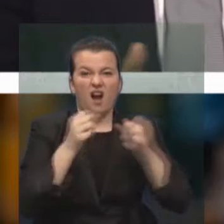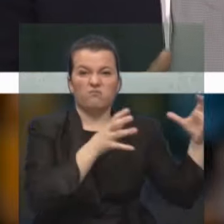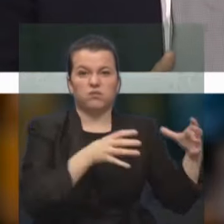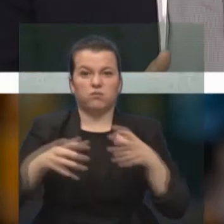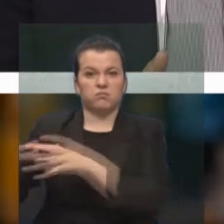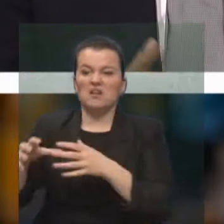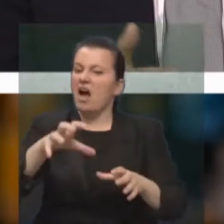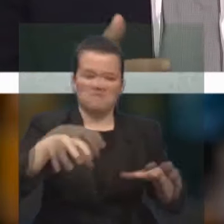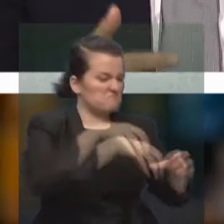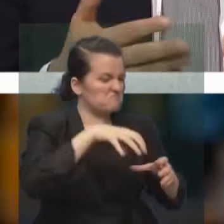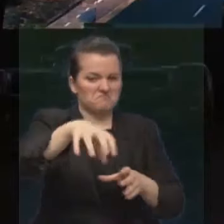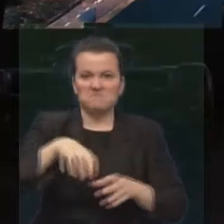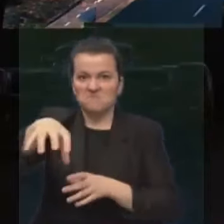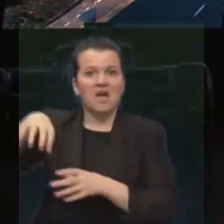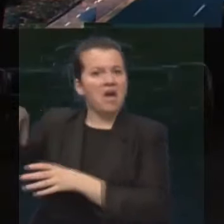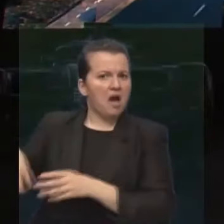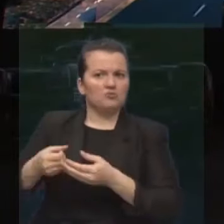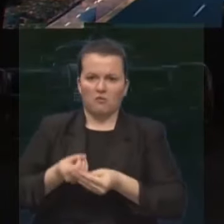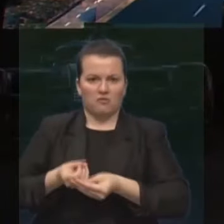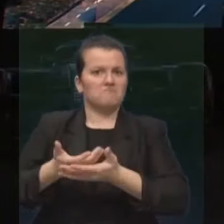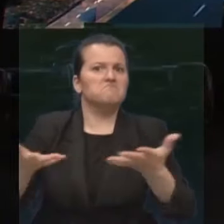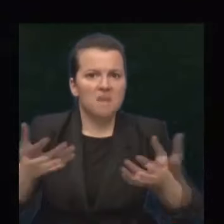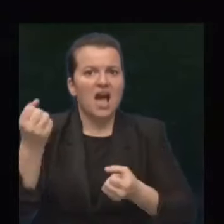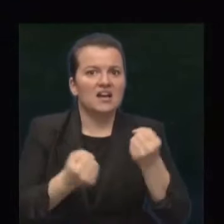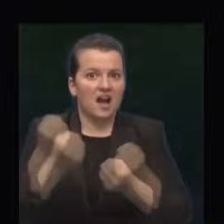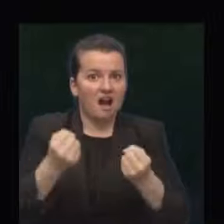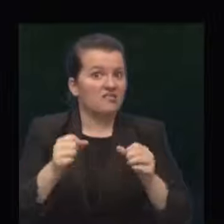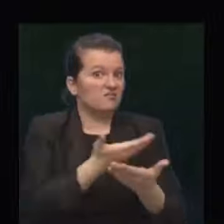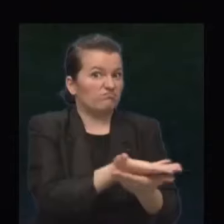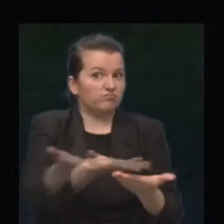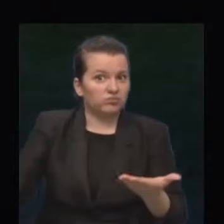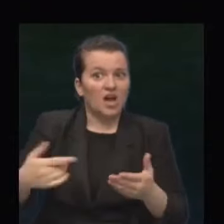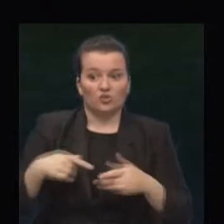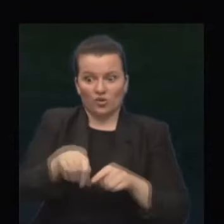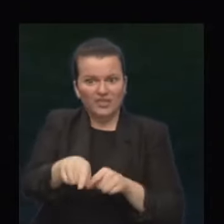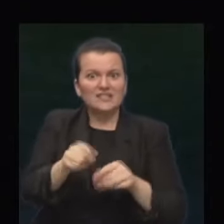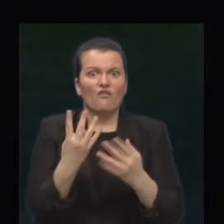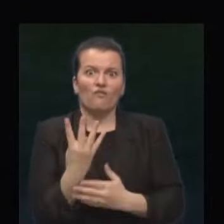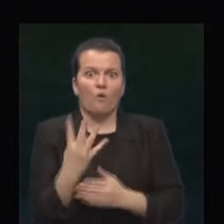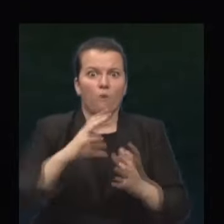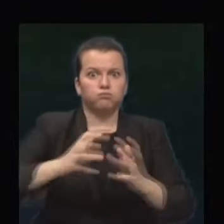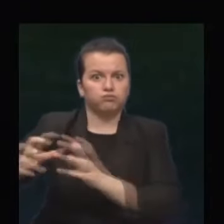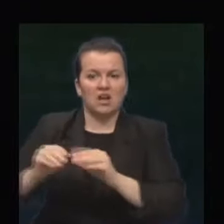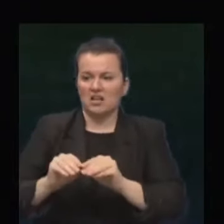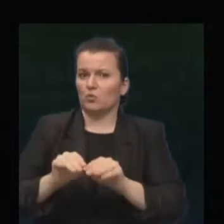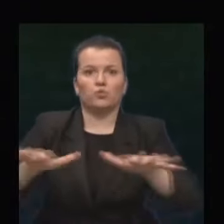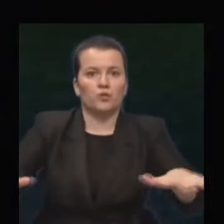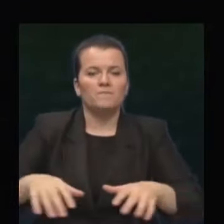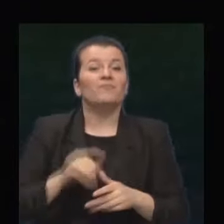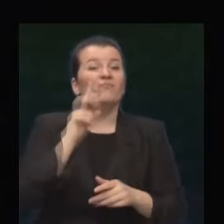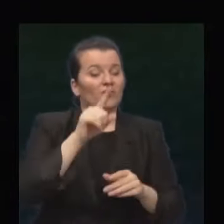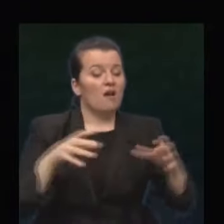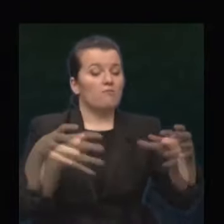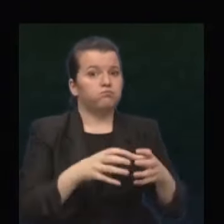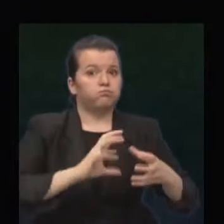power. Now, streamlining is already underway, and that's indeed being optimized, because the only diesel engine